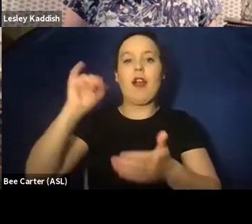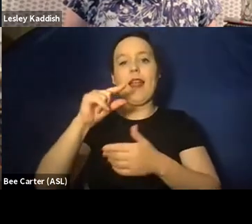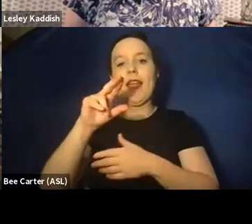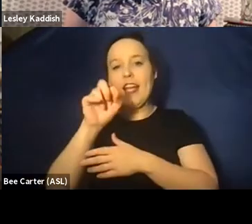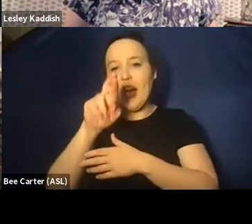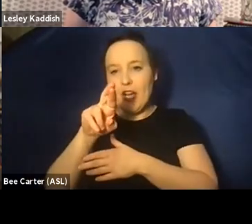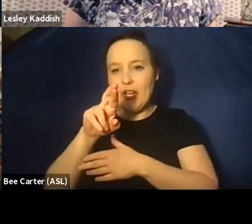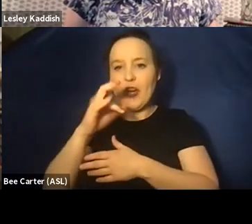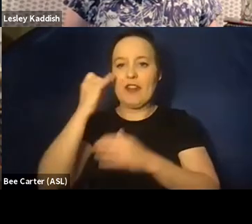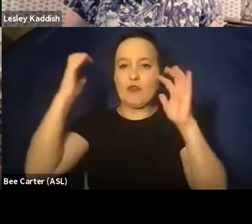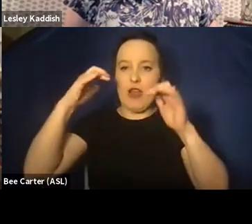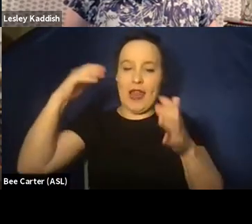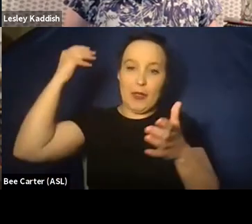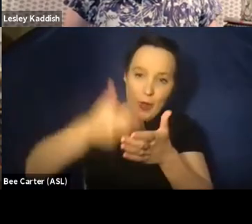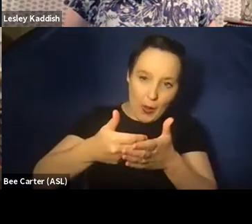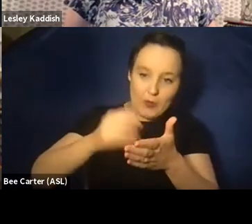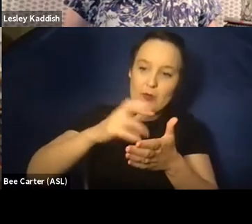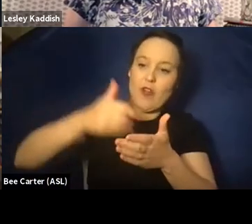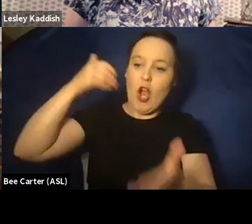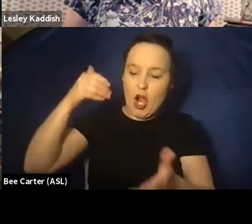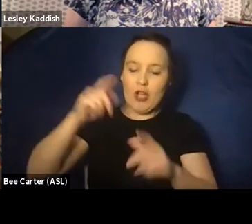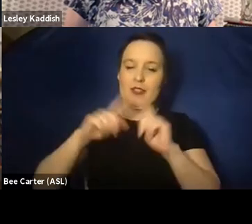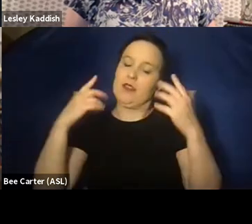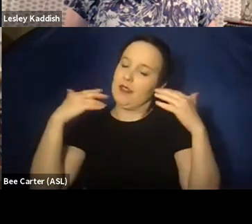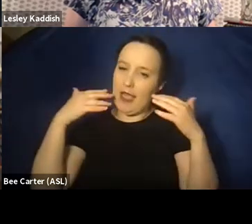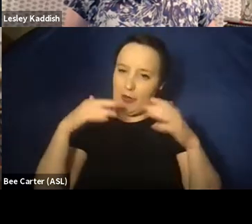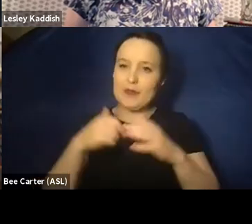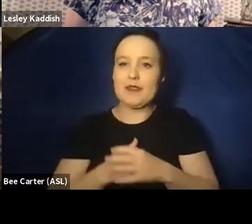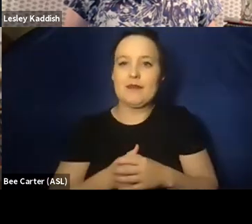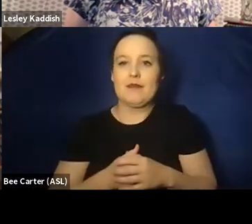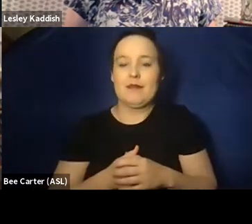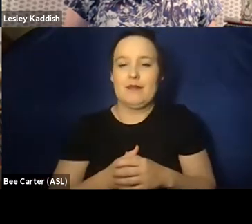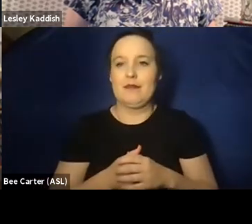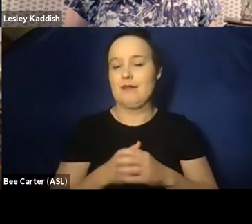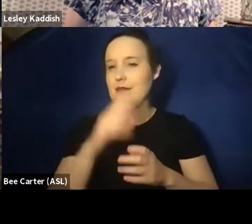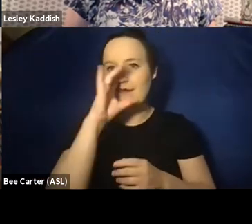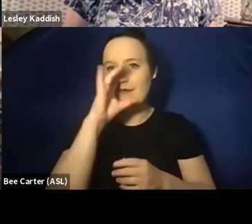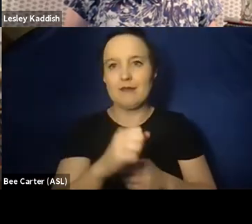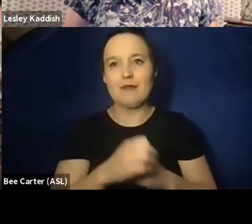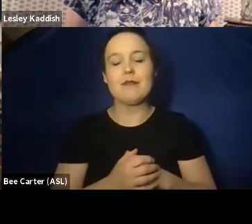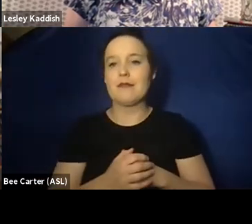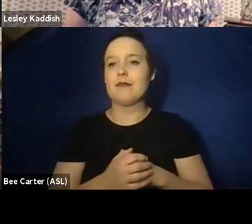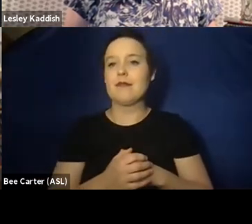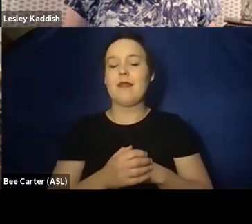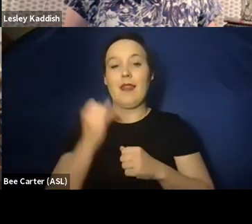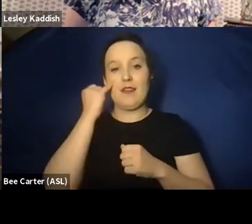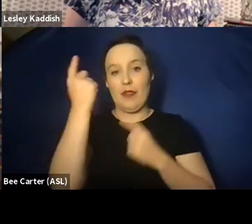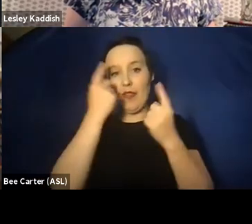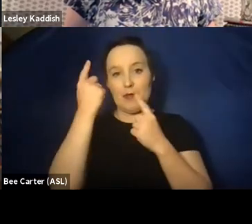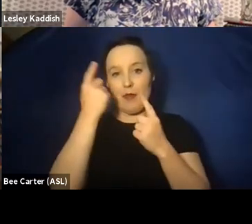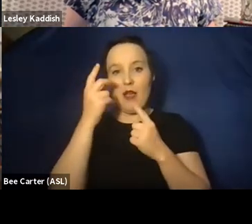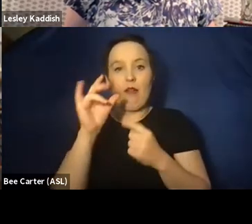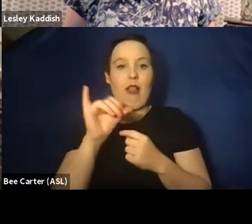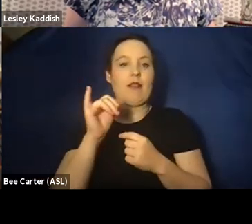be or how far? So yeah, that really interested me. And so if you think about architecture, landscape